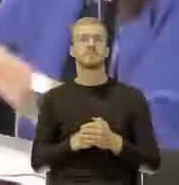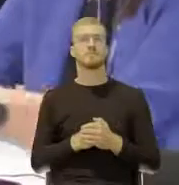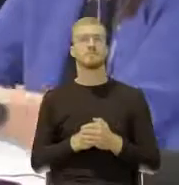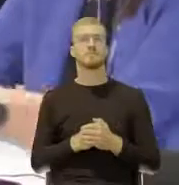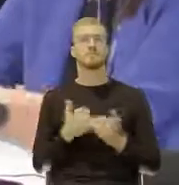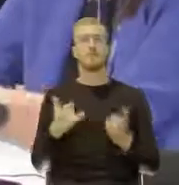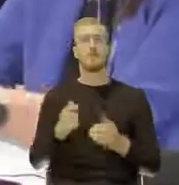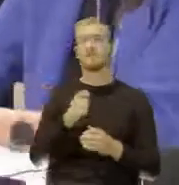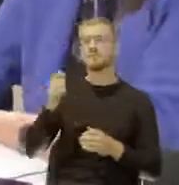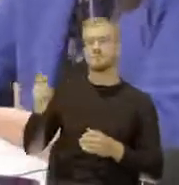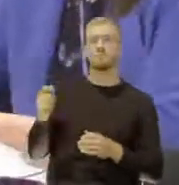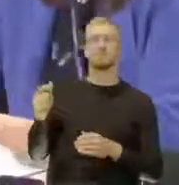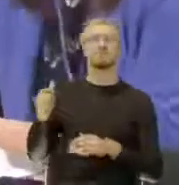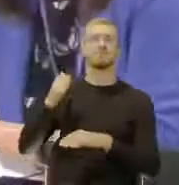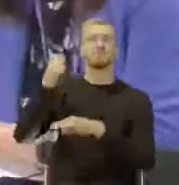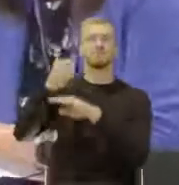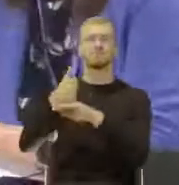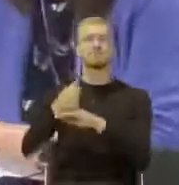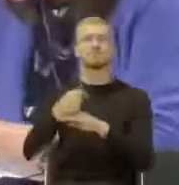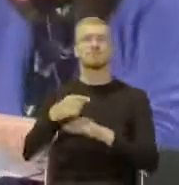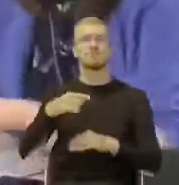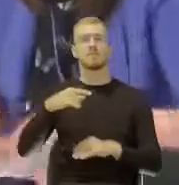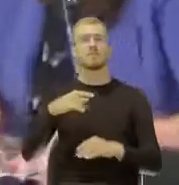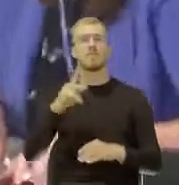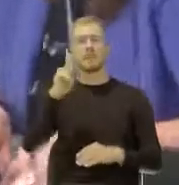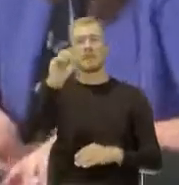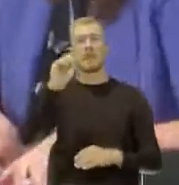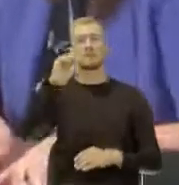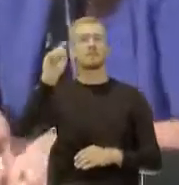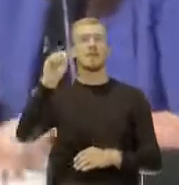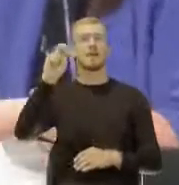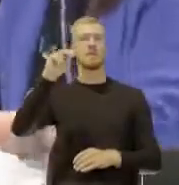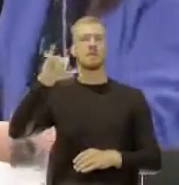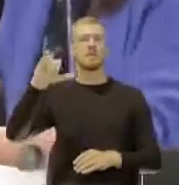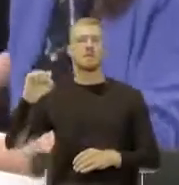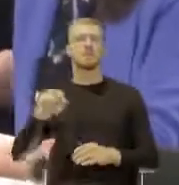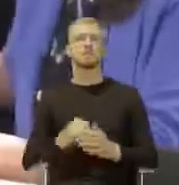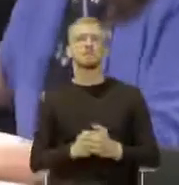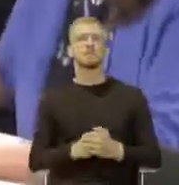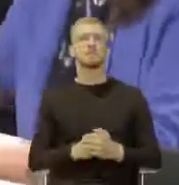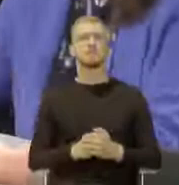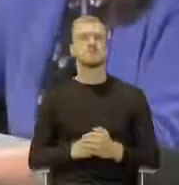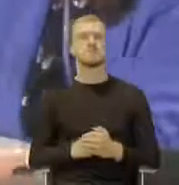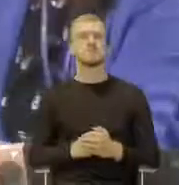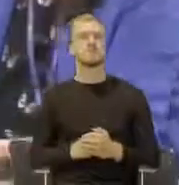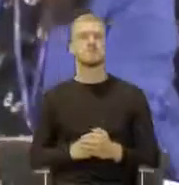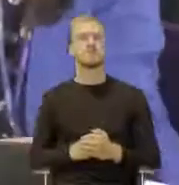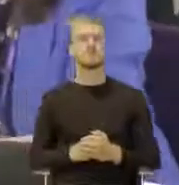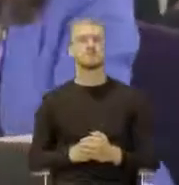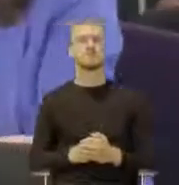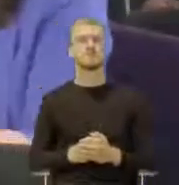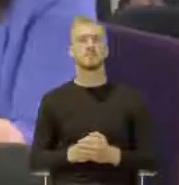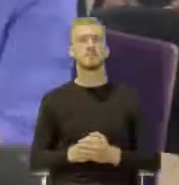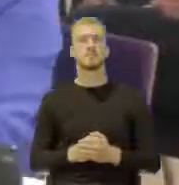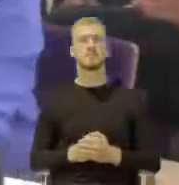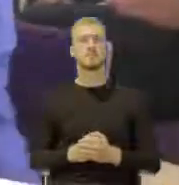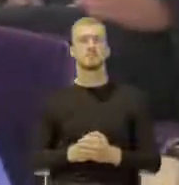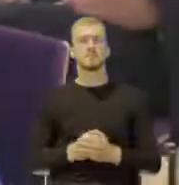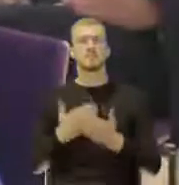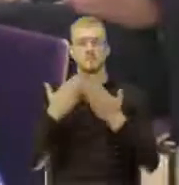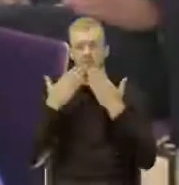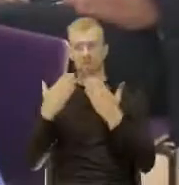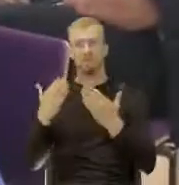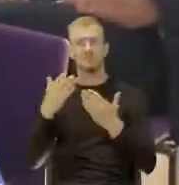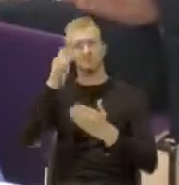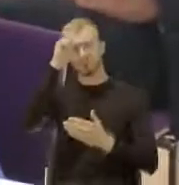reflections. Thank you very much, dear colleagues, dear friends. I'm very happy to be here.